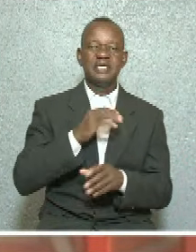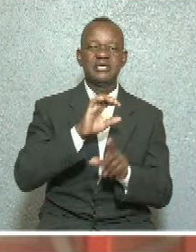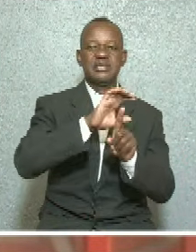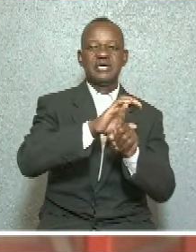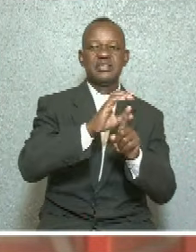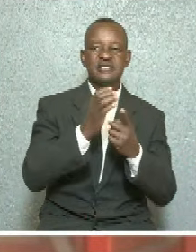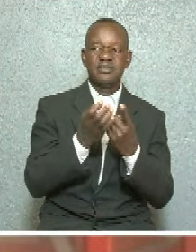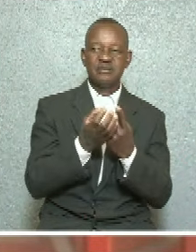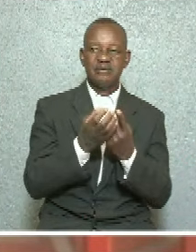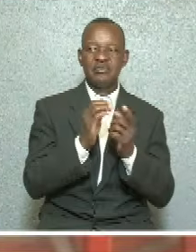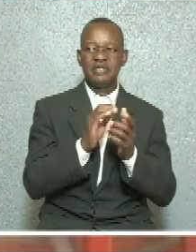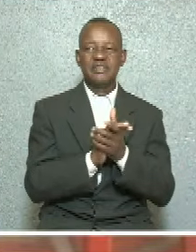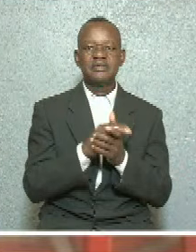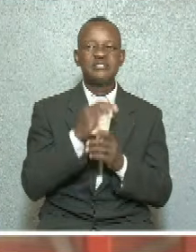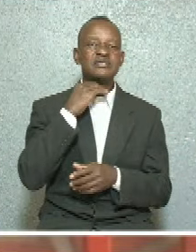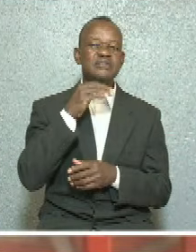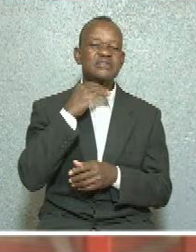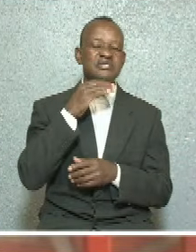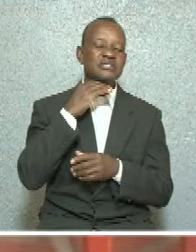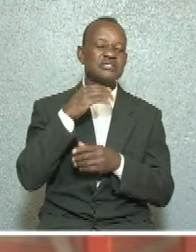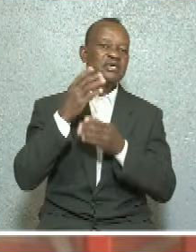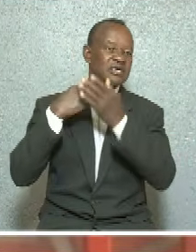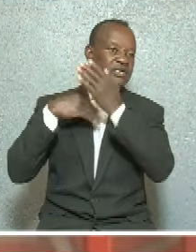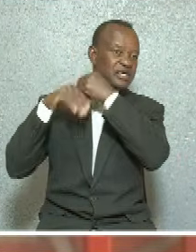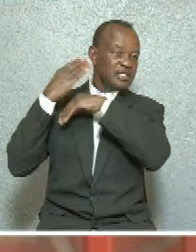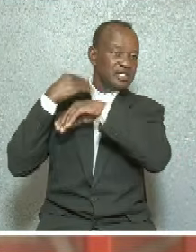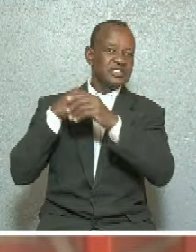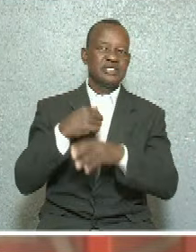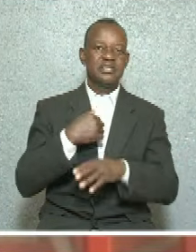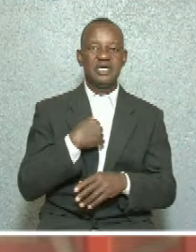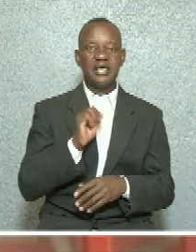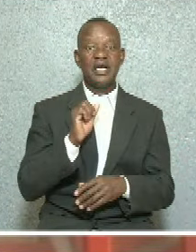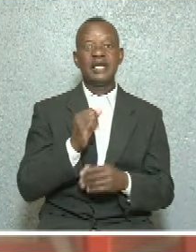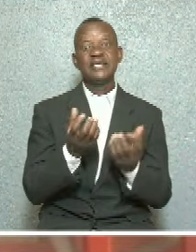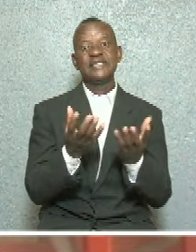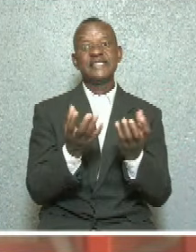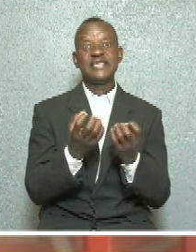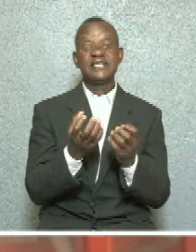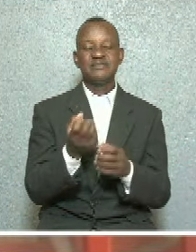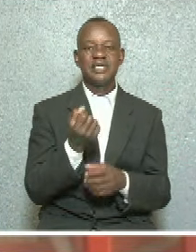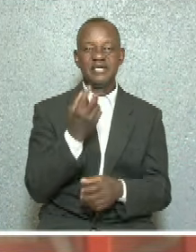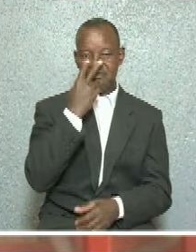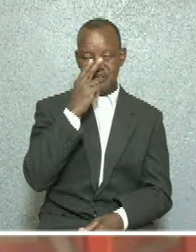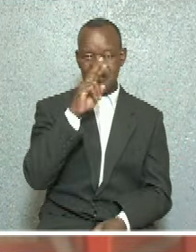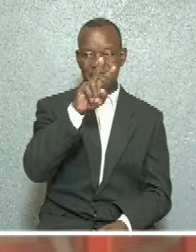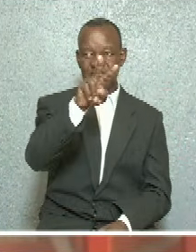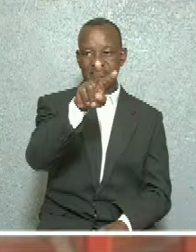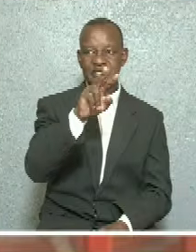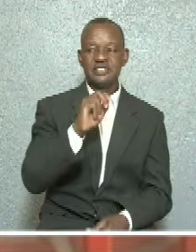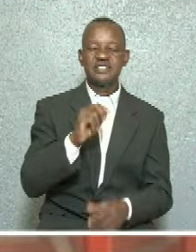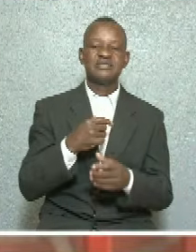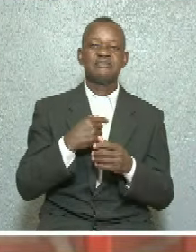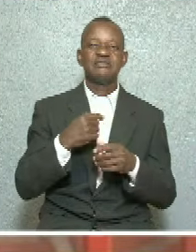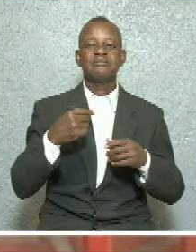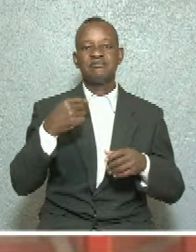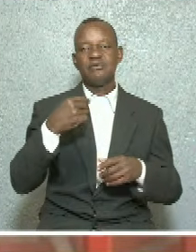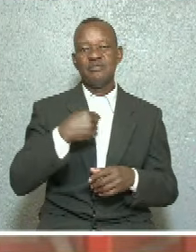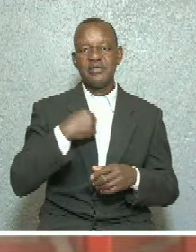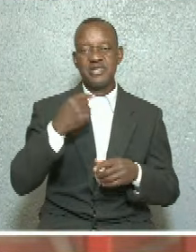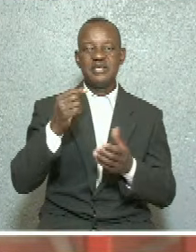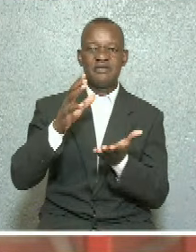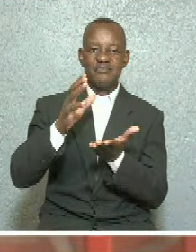actually become what I envision to become. So through the program, I was privileged to go